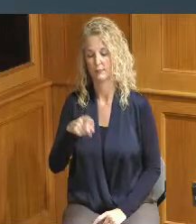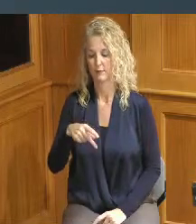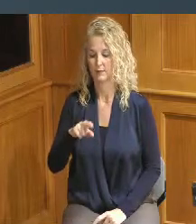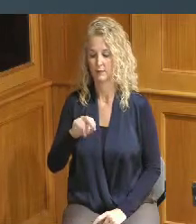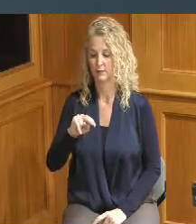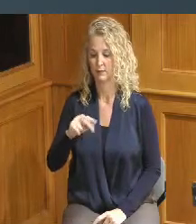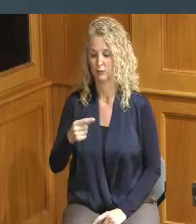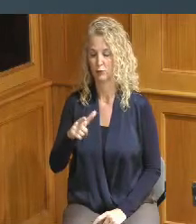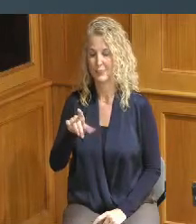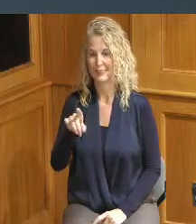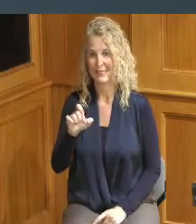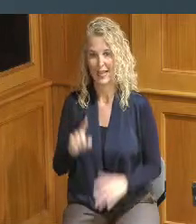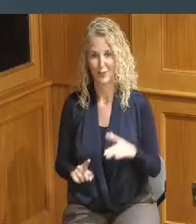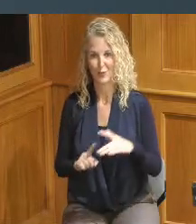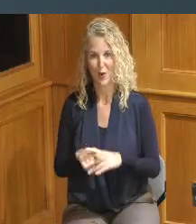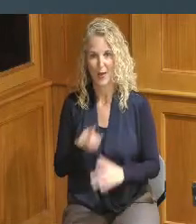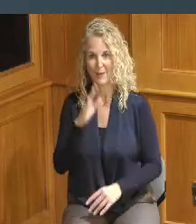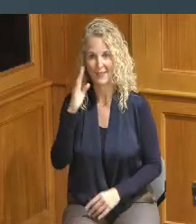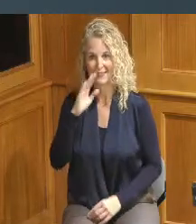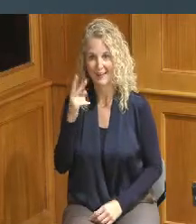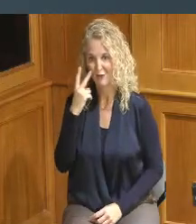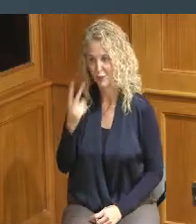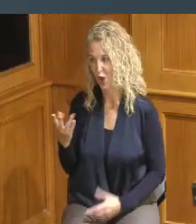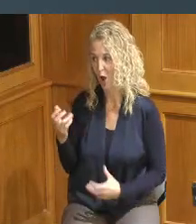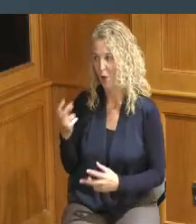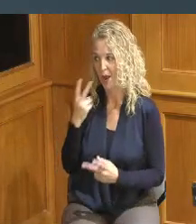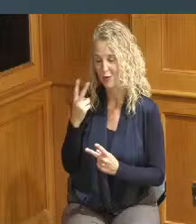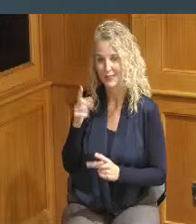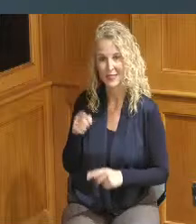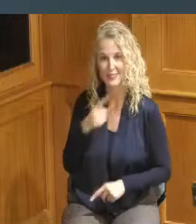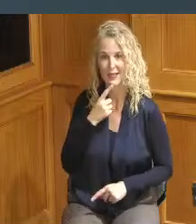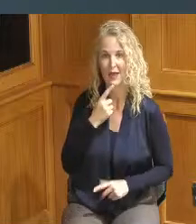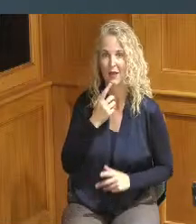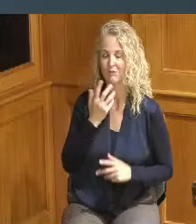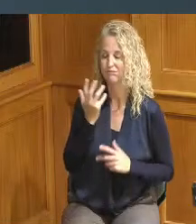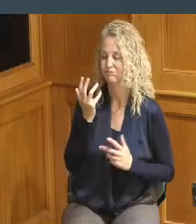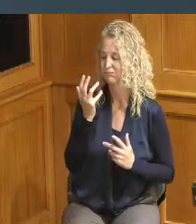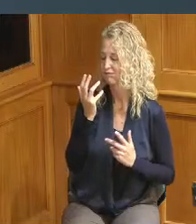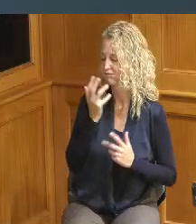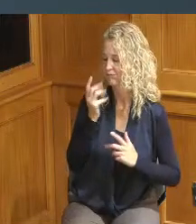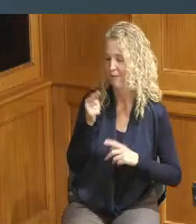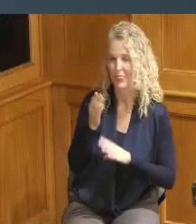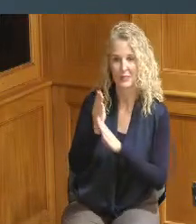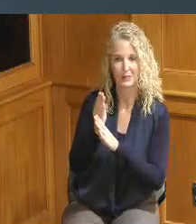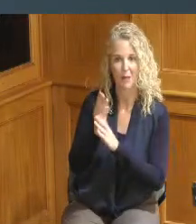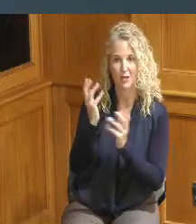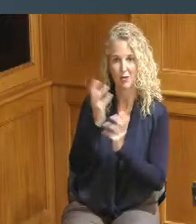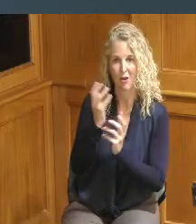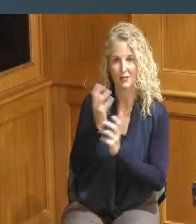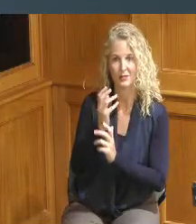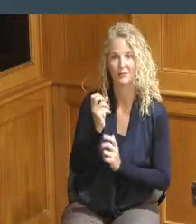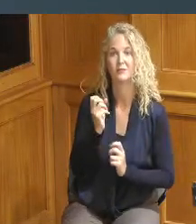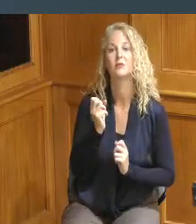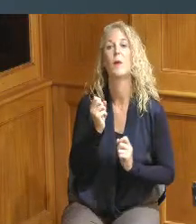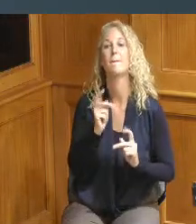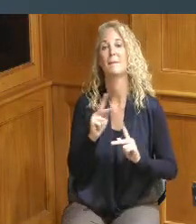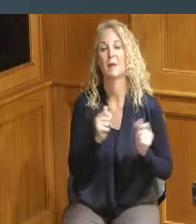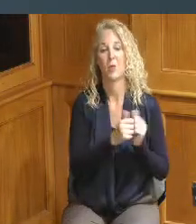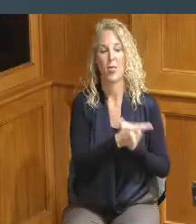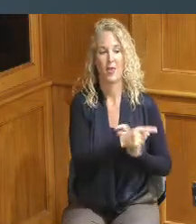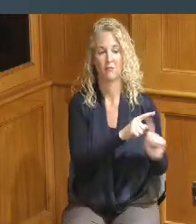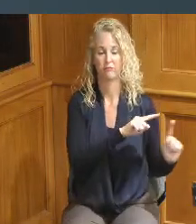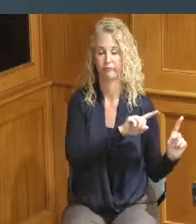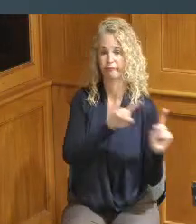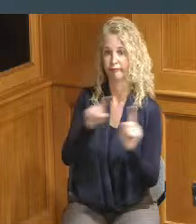never seen the bus and wanted to get a tour of it and said, man, this is amazing. And so he brought some people with him